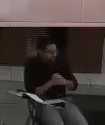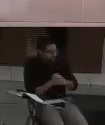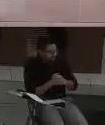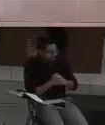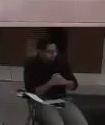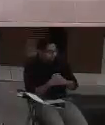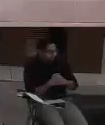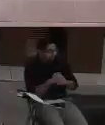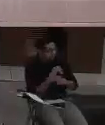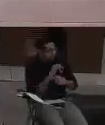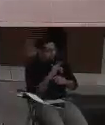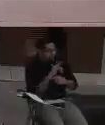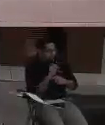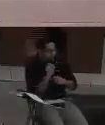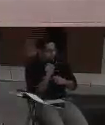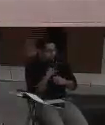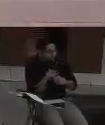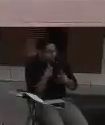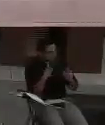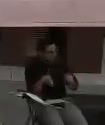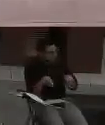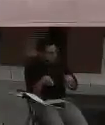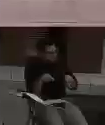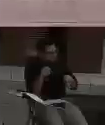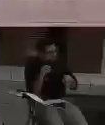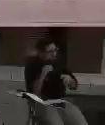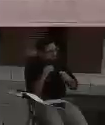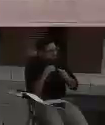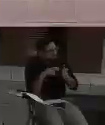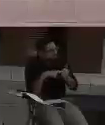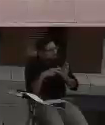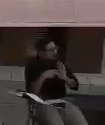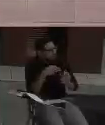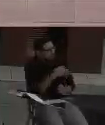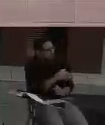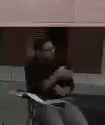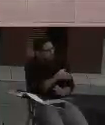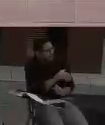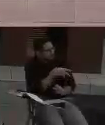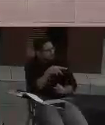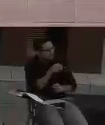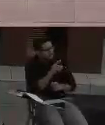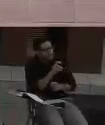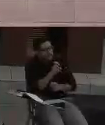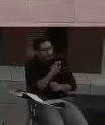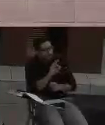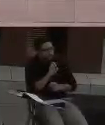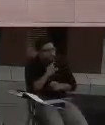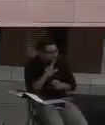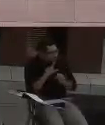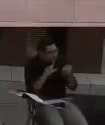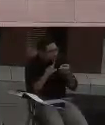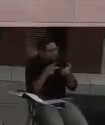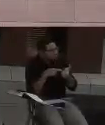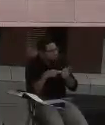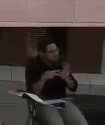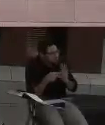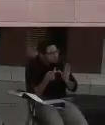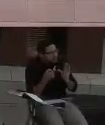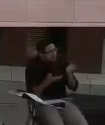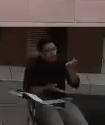this time, if you ask someone what it meant to be powerful, they might talk about their wealth. They might talk about their